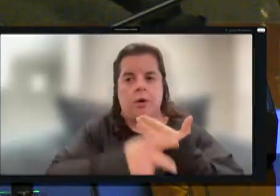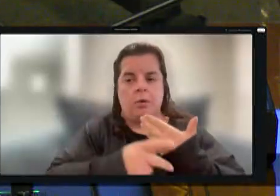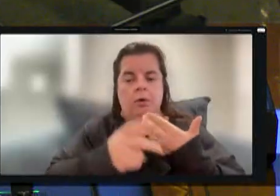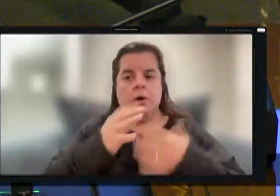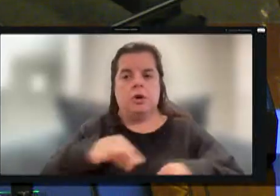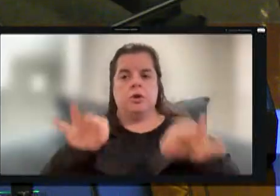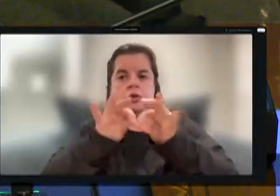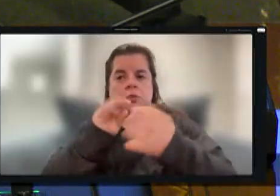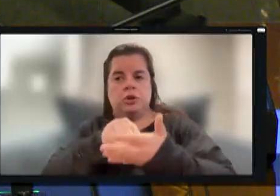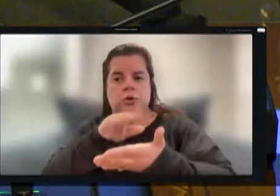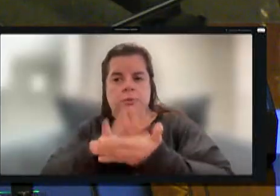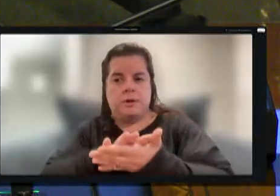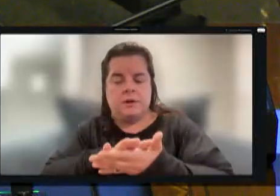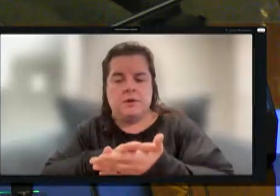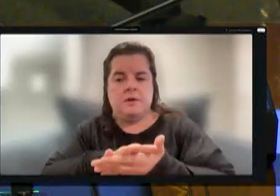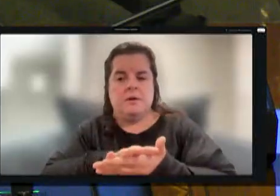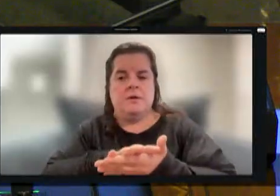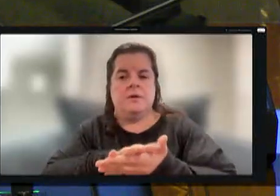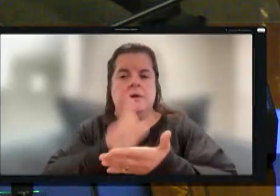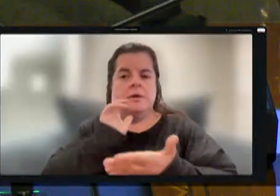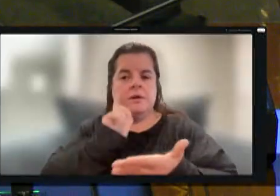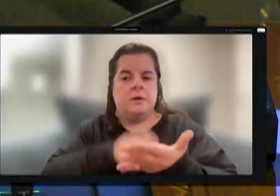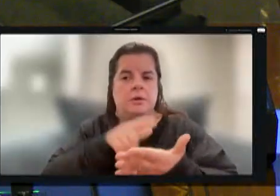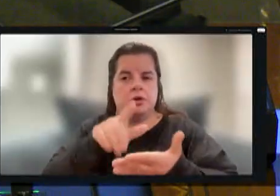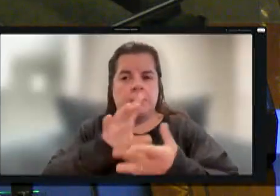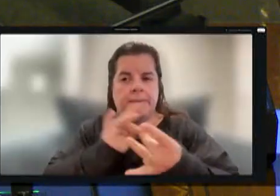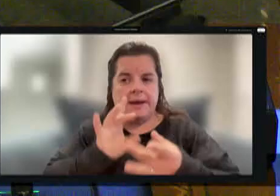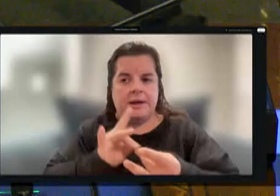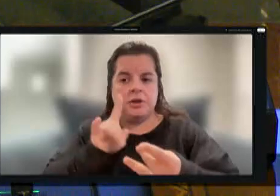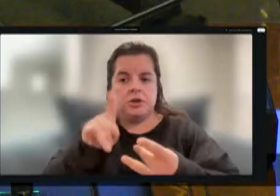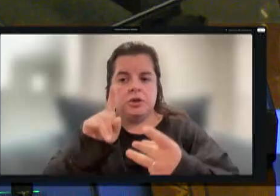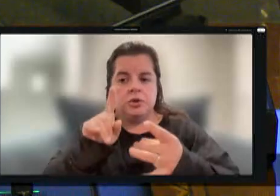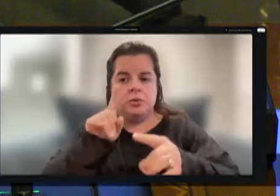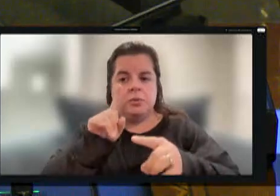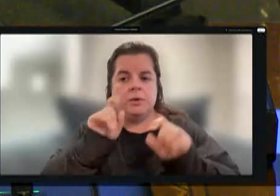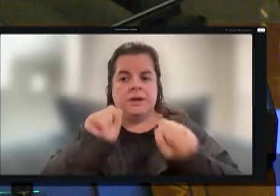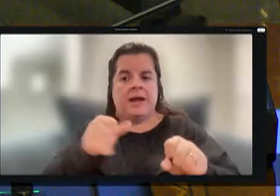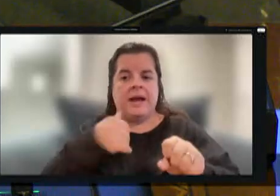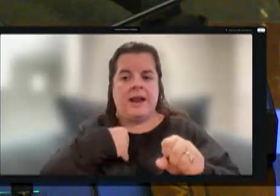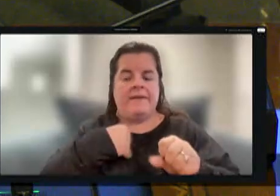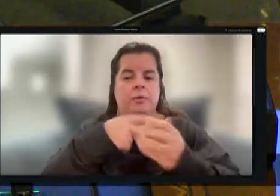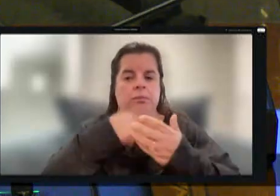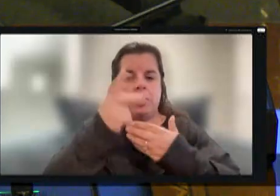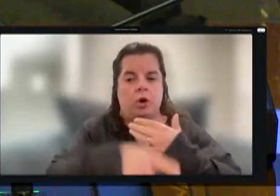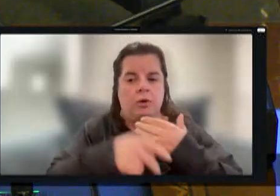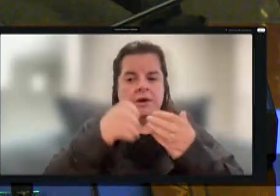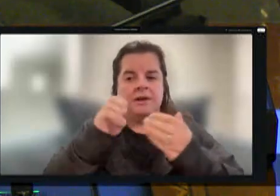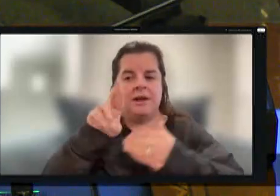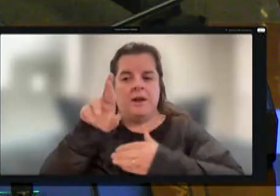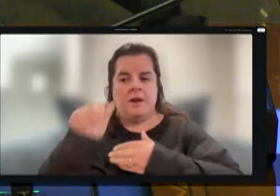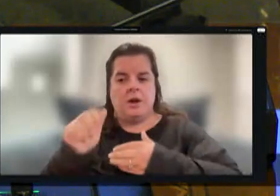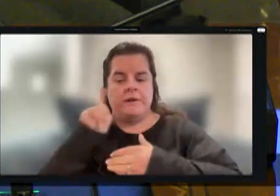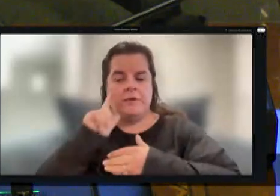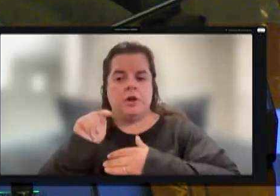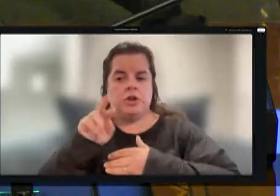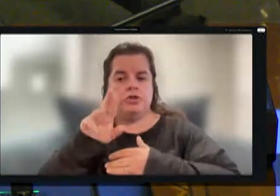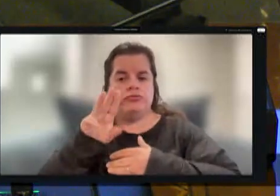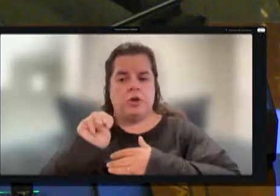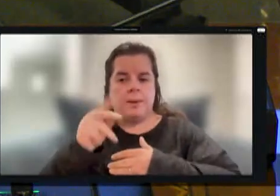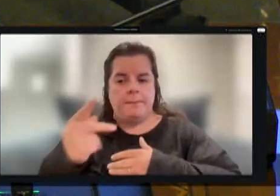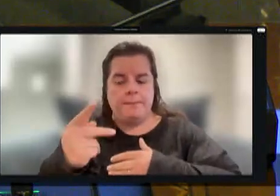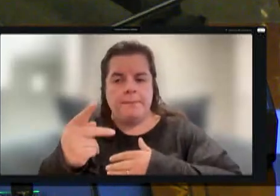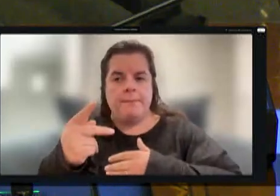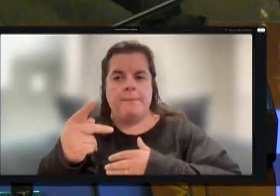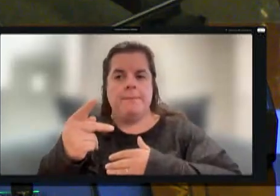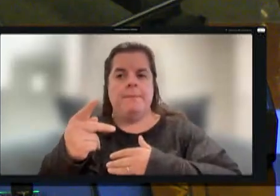you mentioned you can indeed have these programs even in the era of a Trump administration. Correct. And then one of the